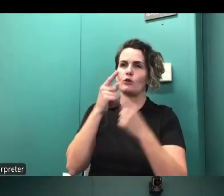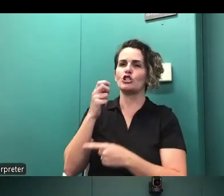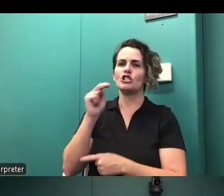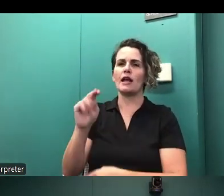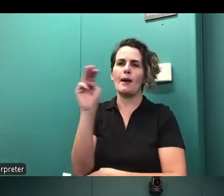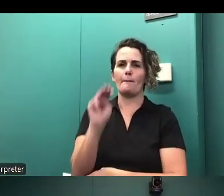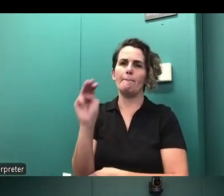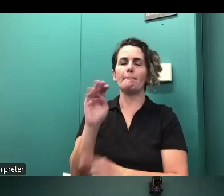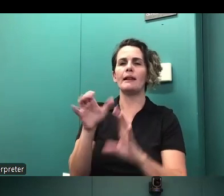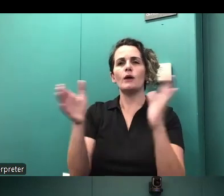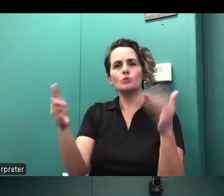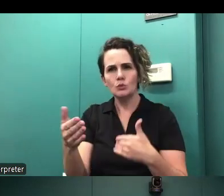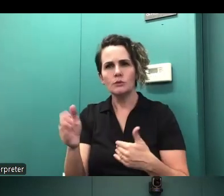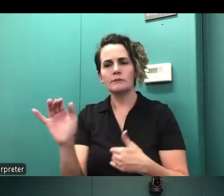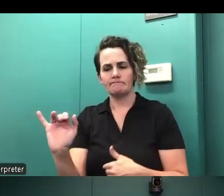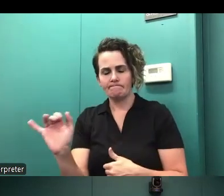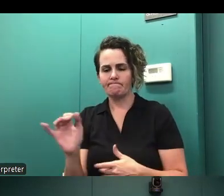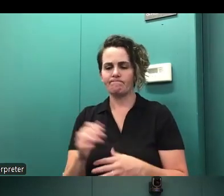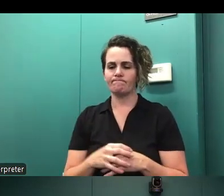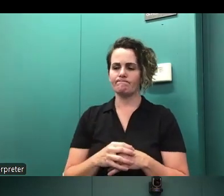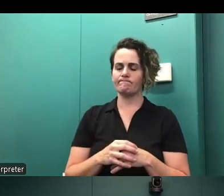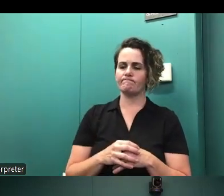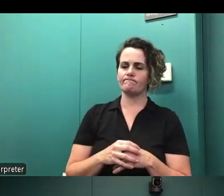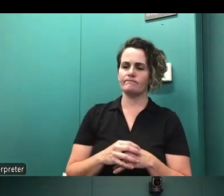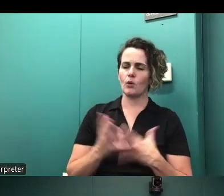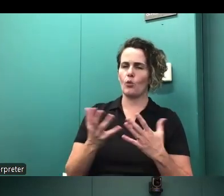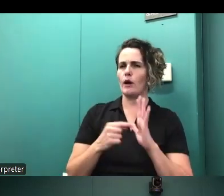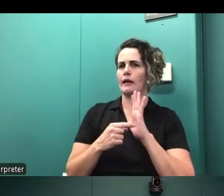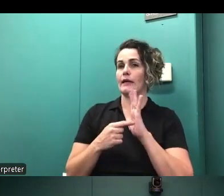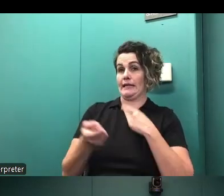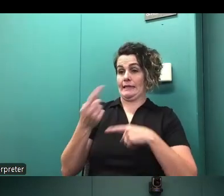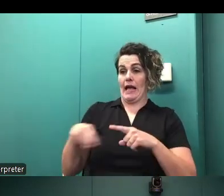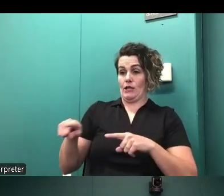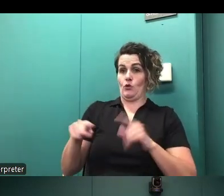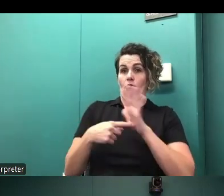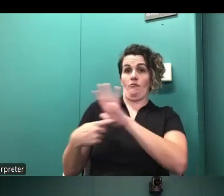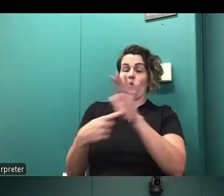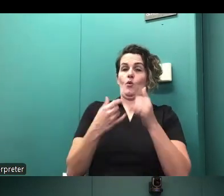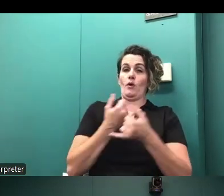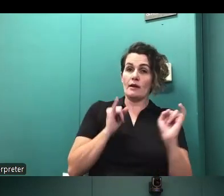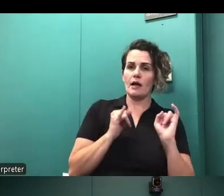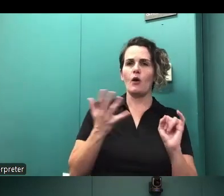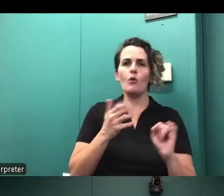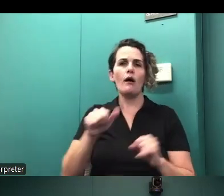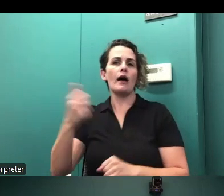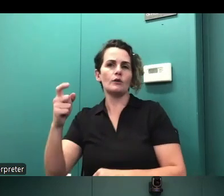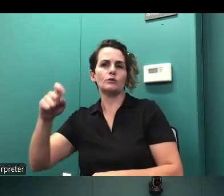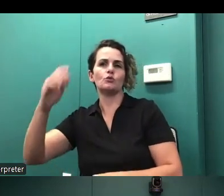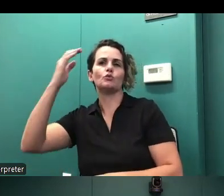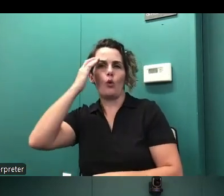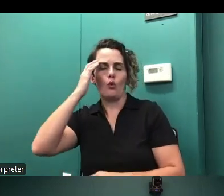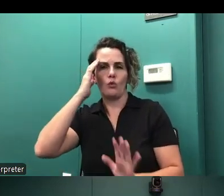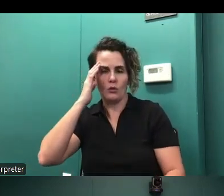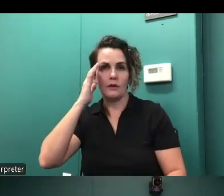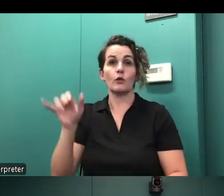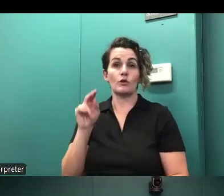then it's just kind of like the same thing, but it was like, what signs are they using? What are they using independently? What else do you need to know? And then